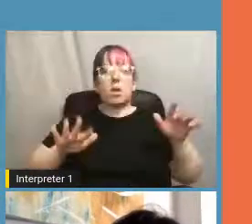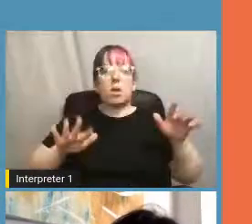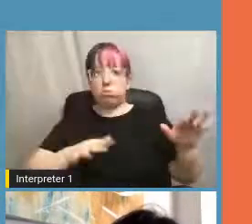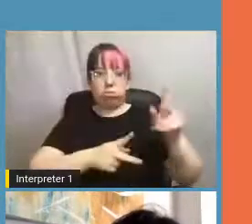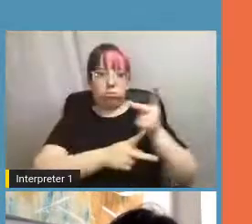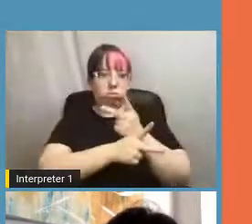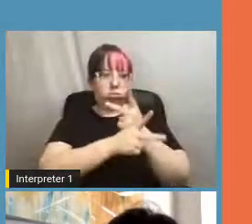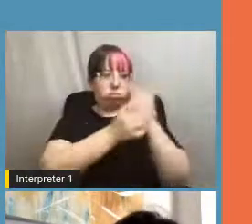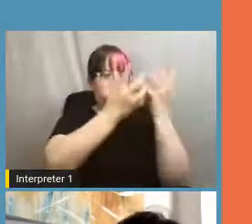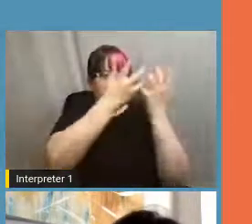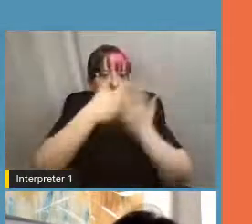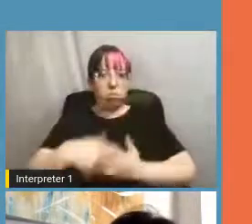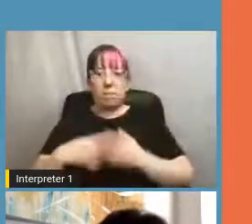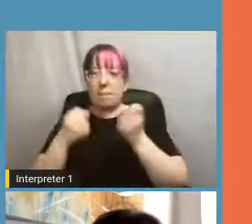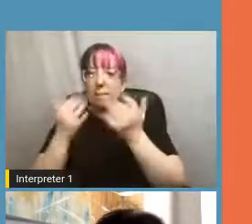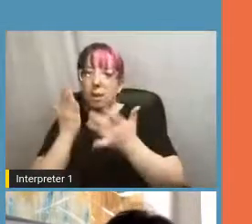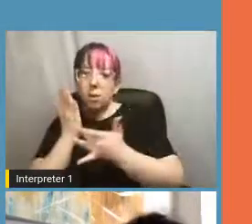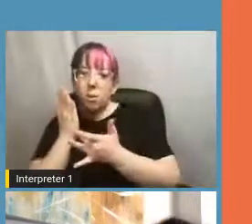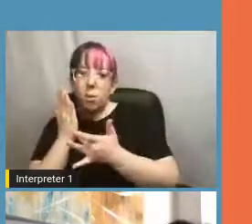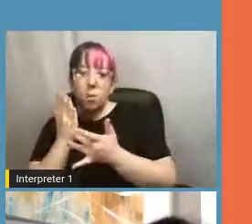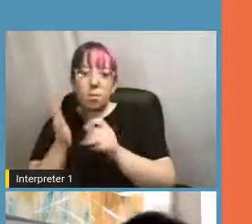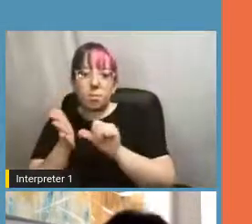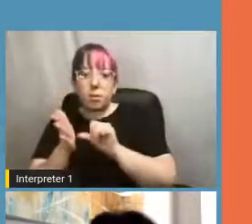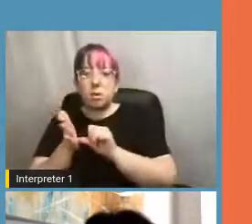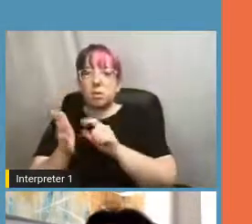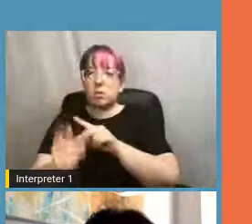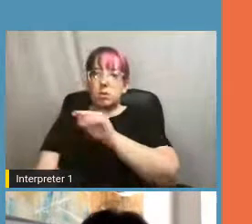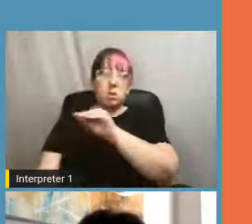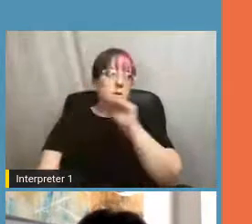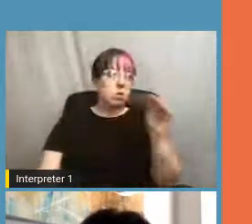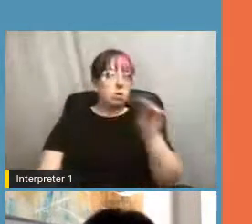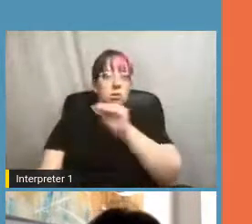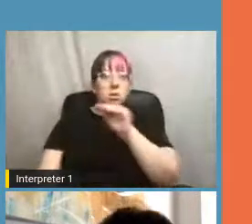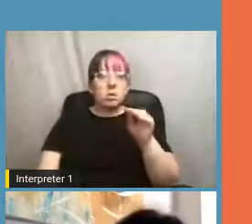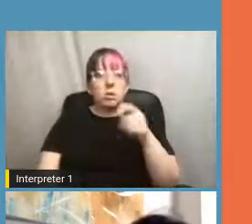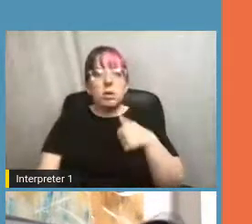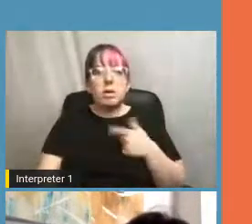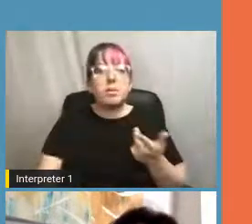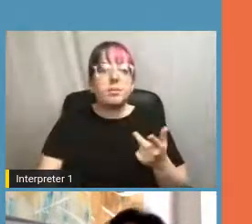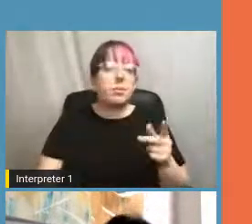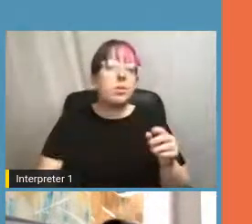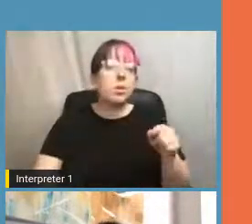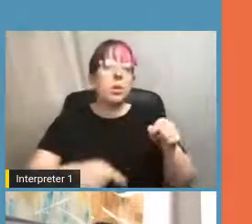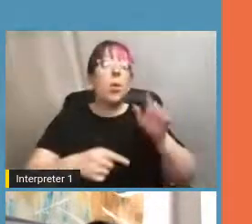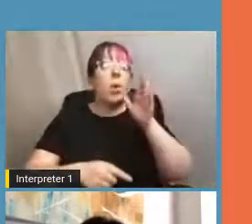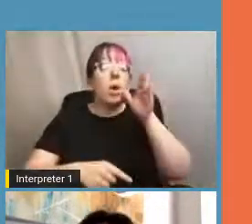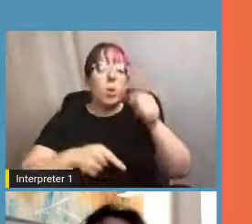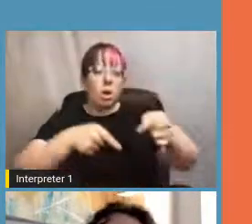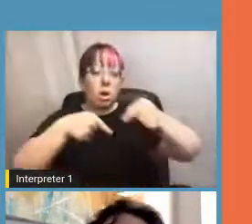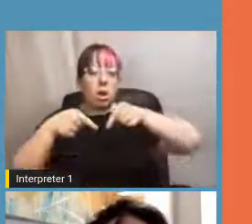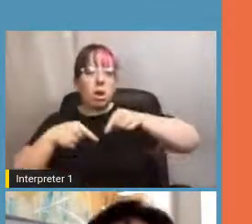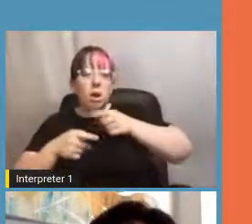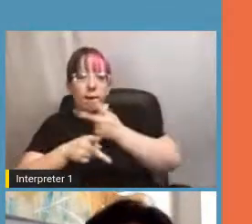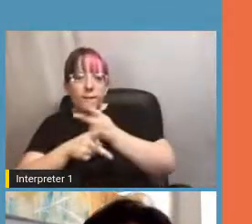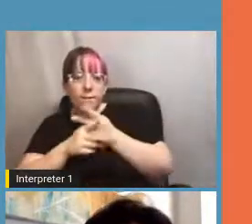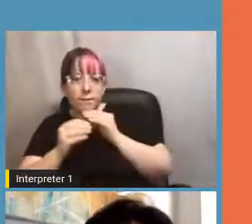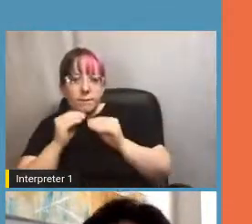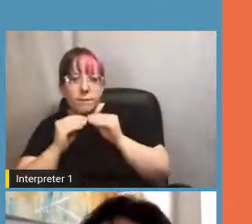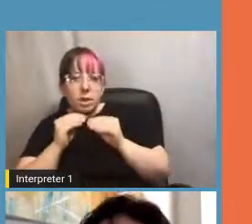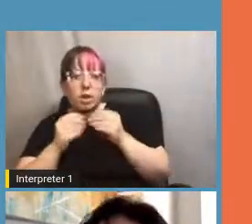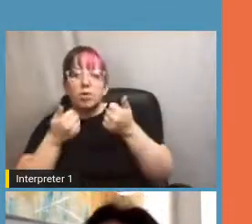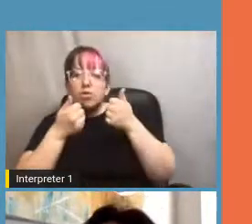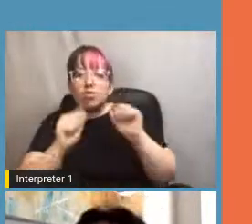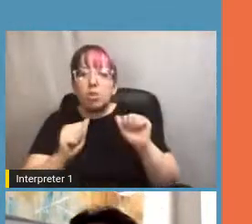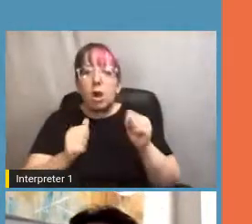so many web pages, and this one's going to go here and go back. Obviously, you can go back and fix things, but try and have everything as ready as you